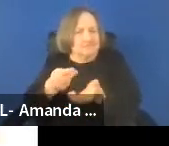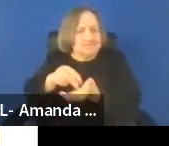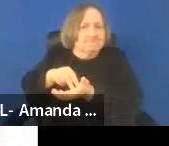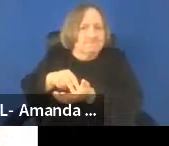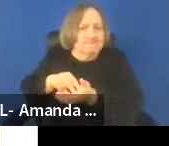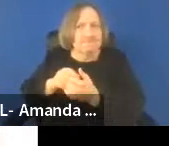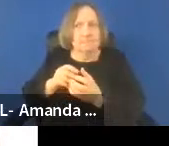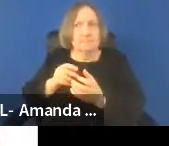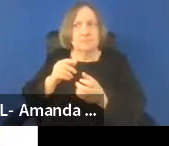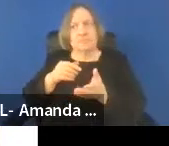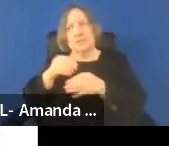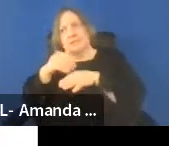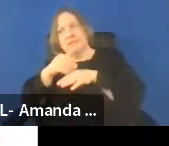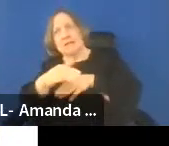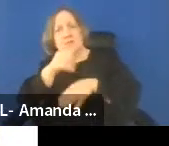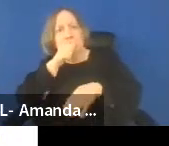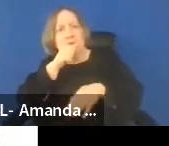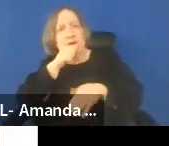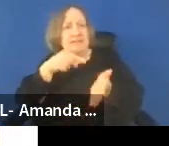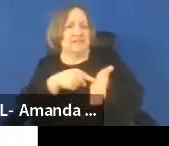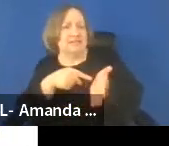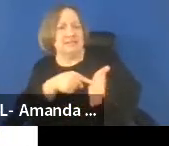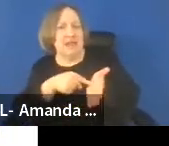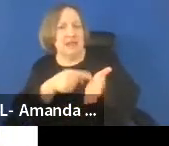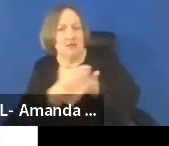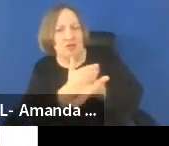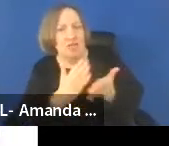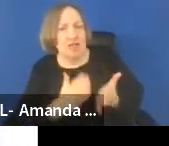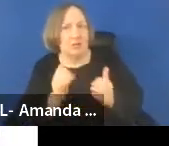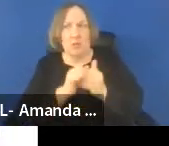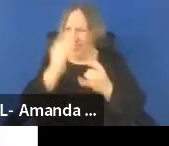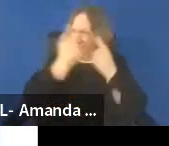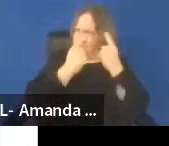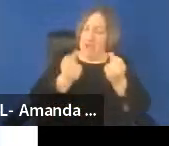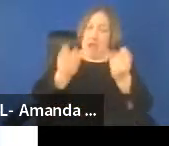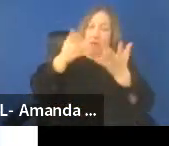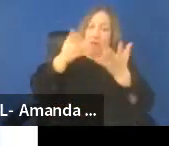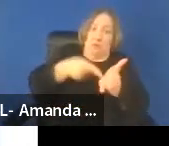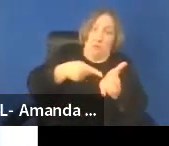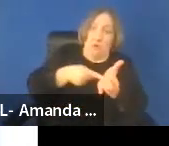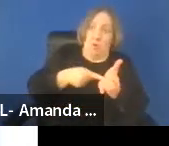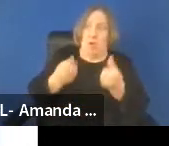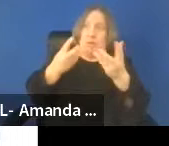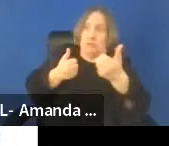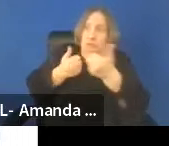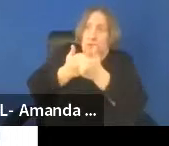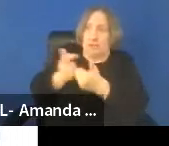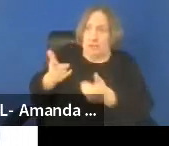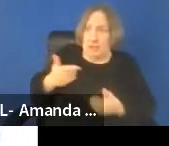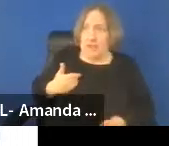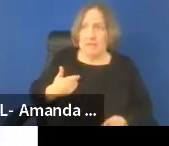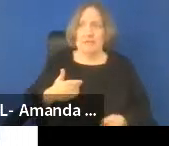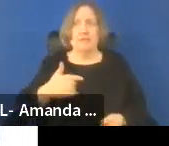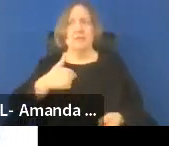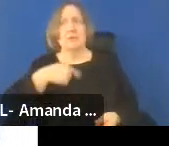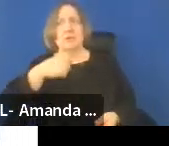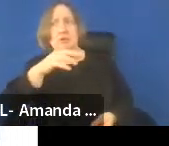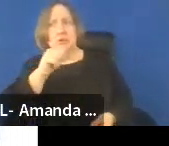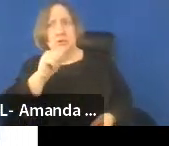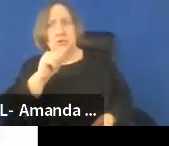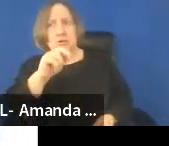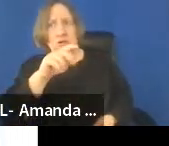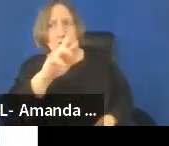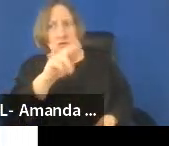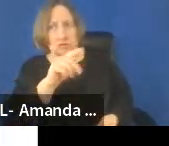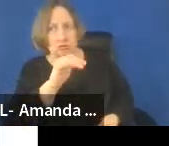debt collector without considering how much they owe or the challenges they face. My name is Trayla Lomax. I'm 30 years old, born and